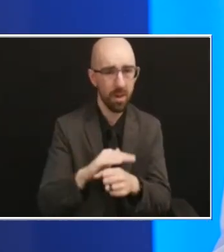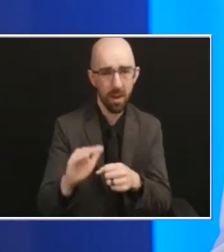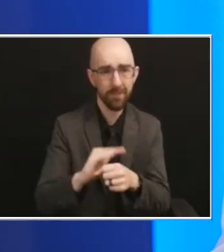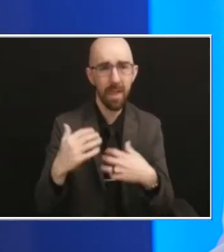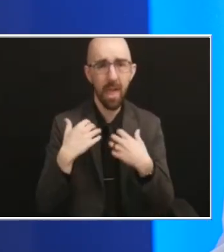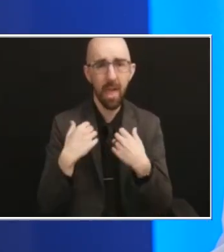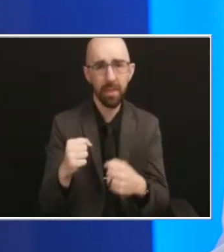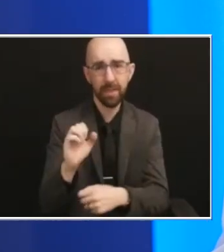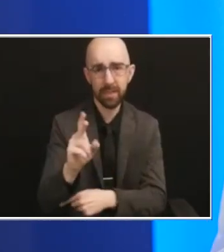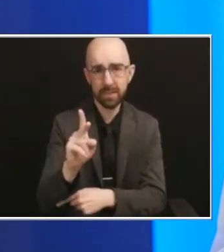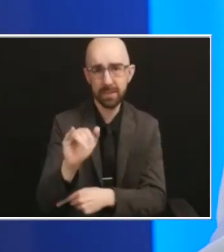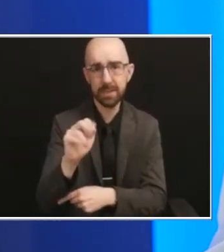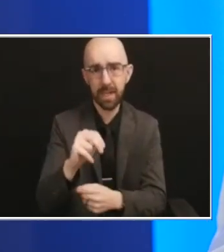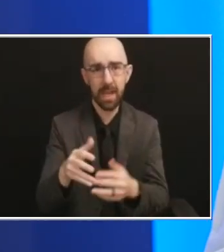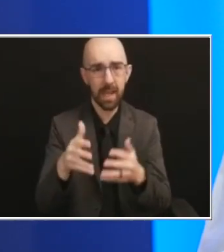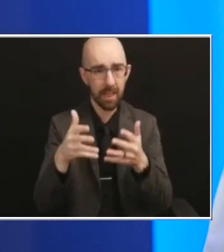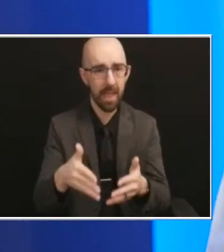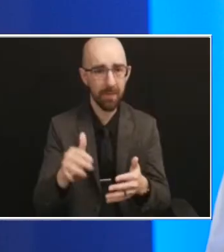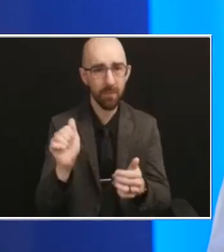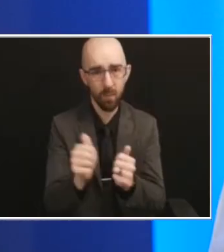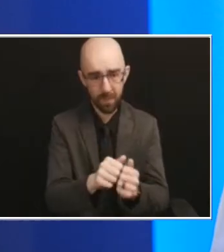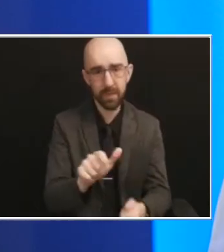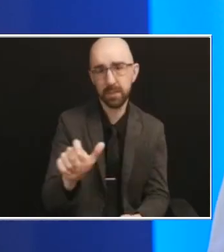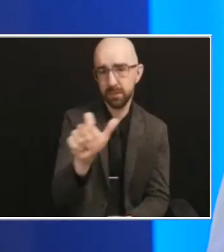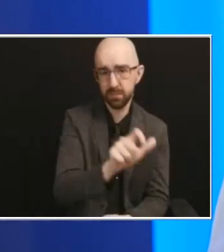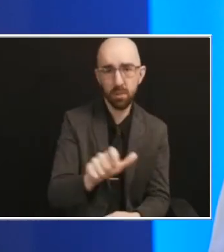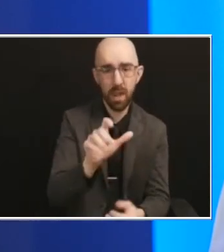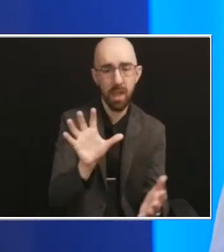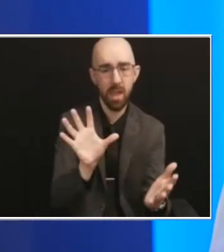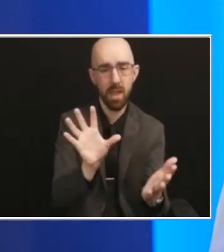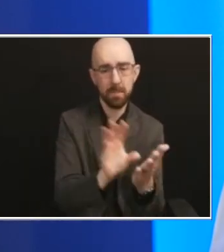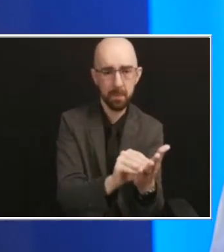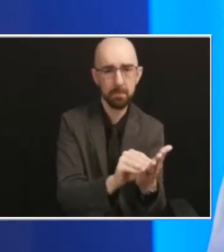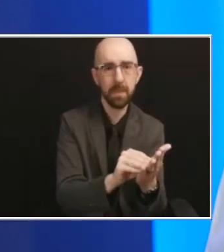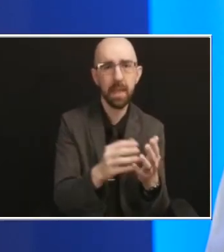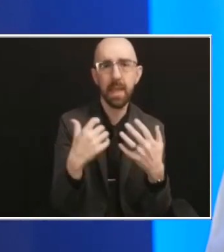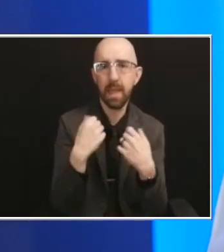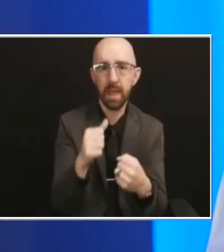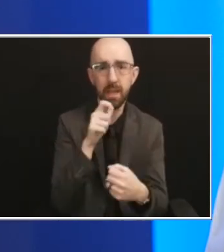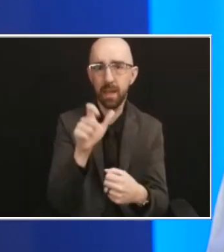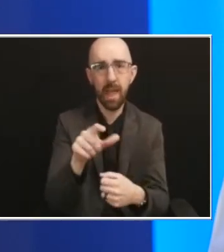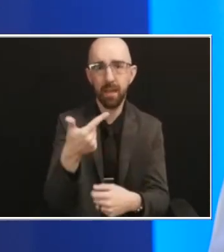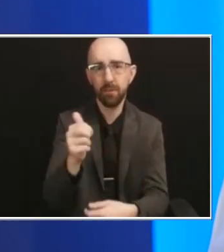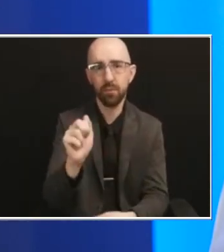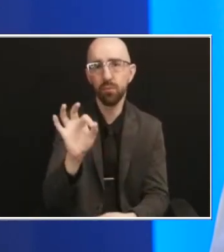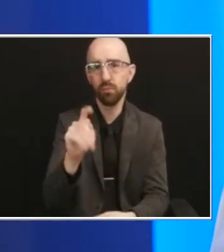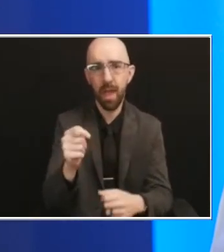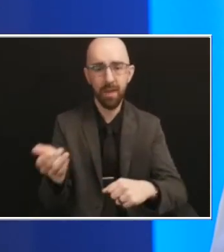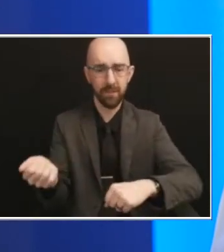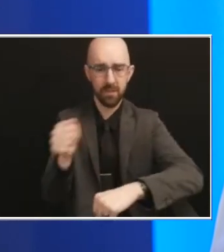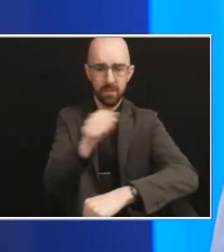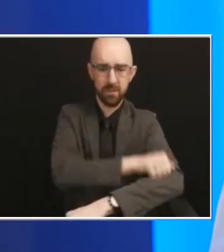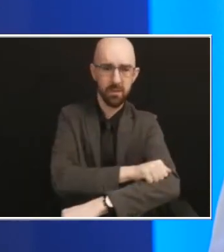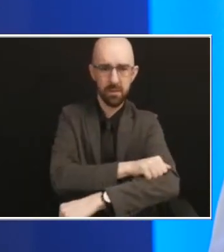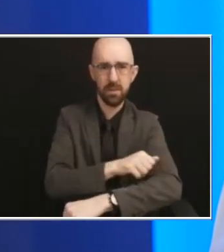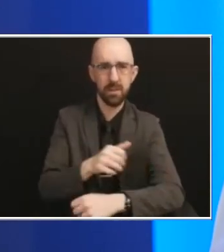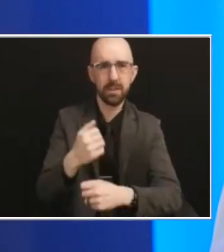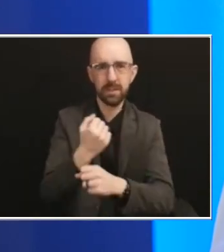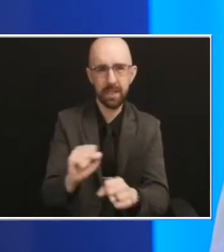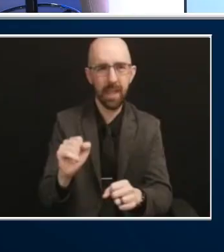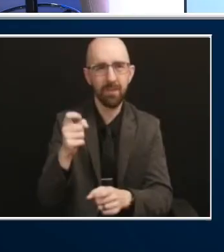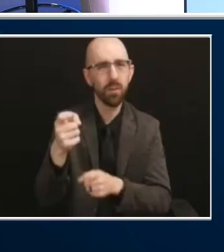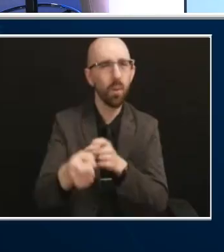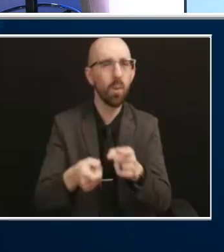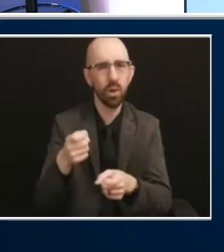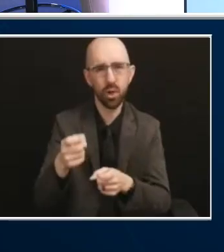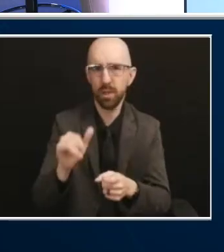left that with the spray, it was able to heal, and we didn't have to graft him, which to save him not having those donor sites is huge. Oh